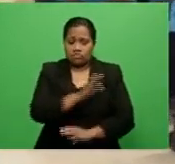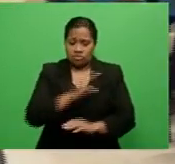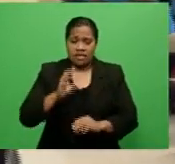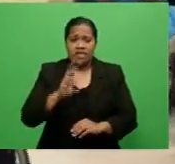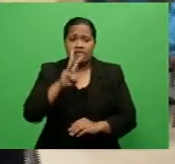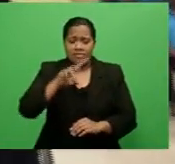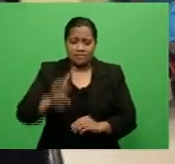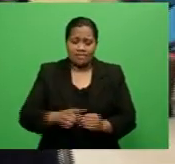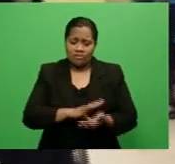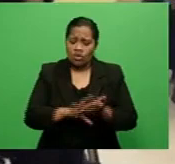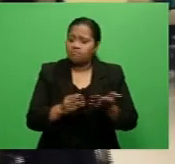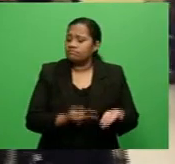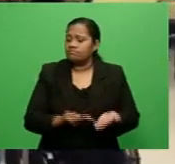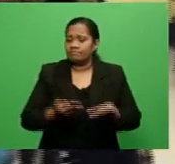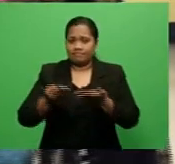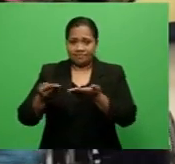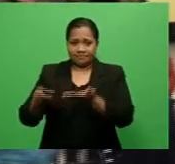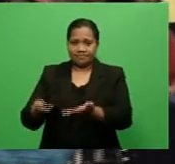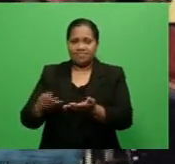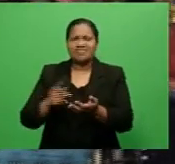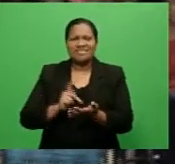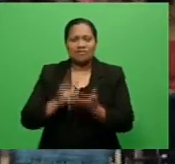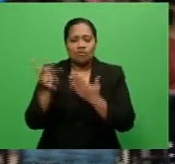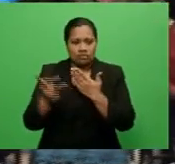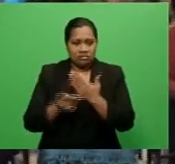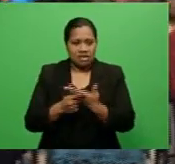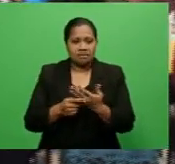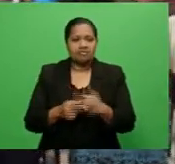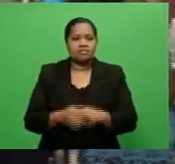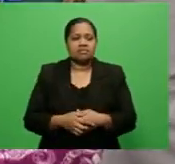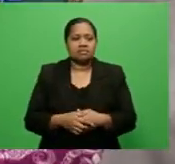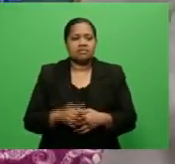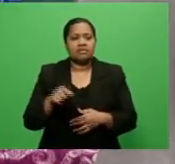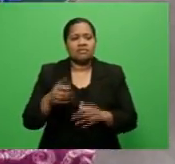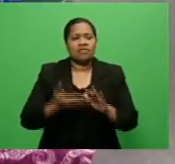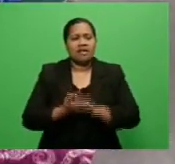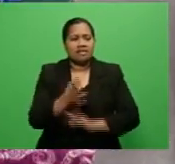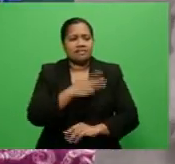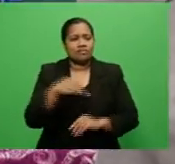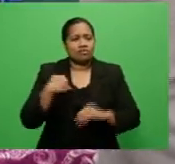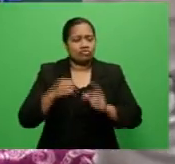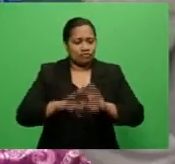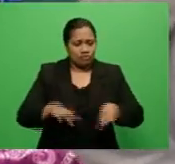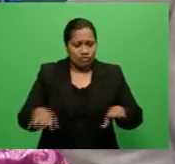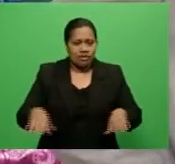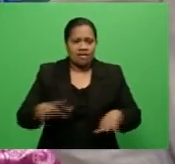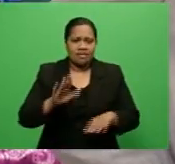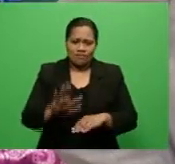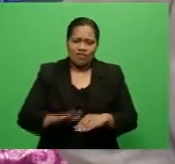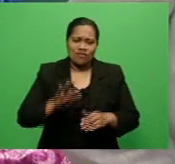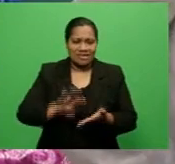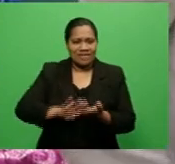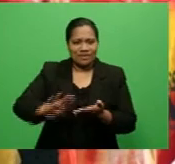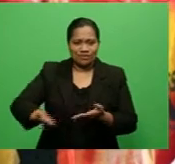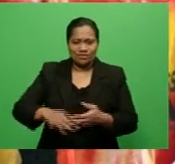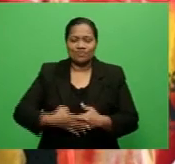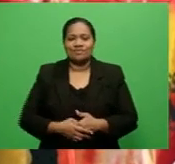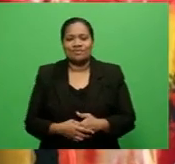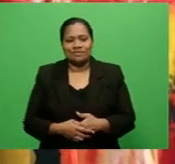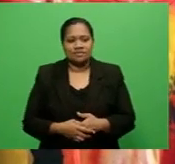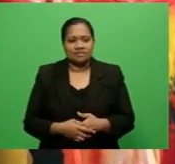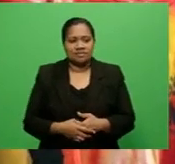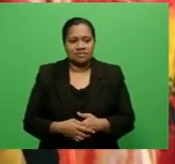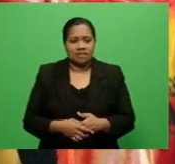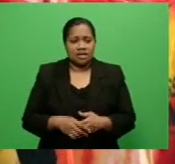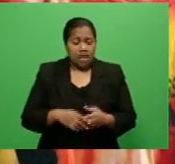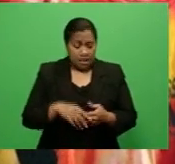Right Empowerment and Cohesion Project, an initiative under the Ministry of Children and Poverty Alleviation. We've set aside